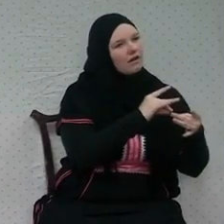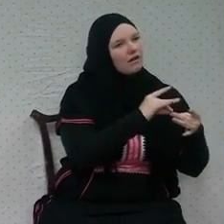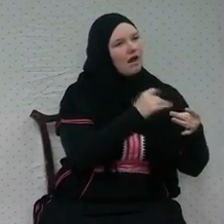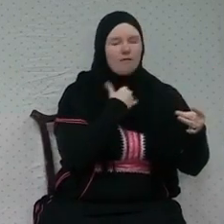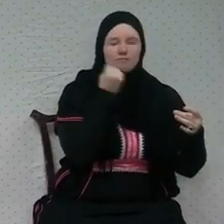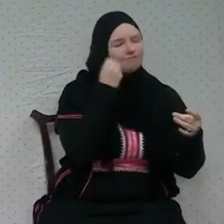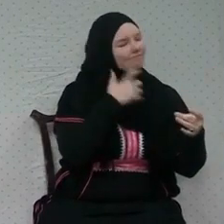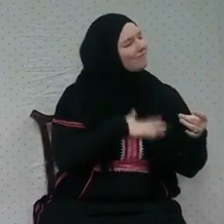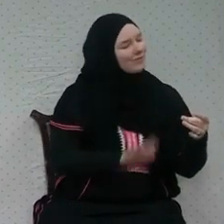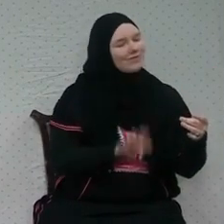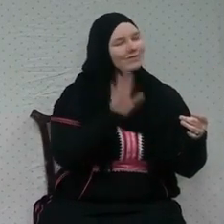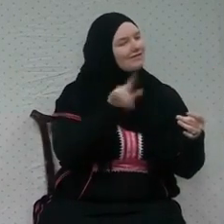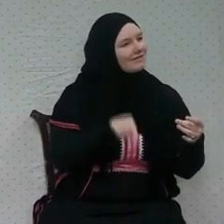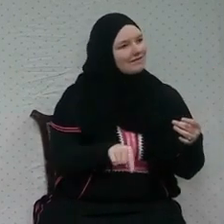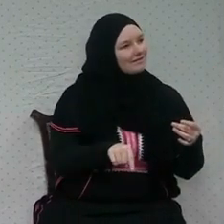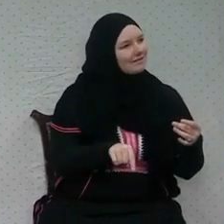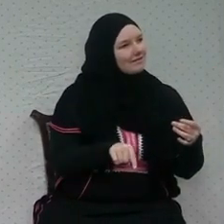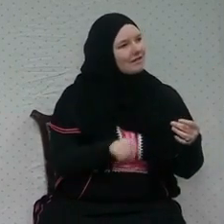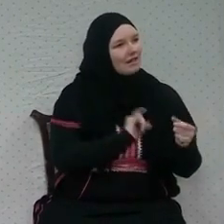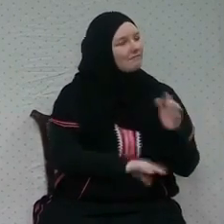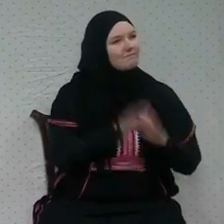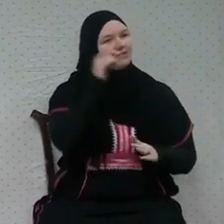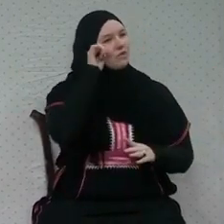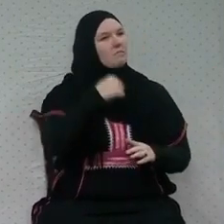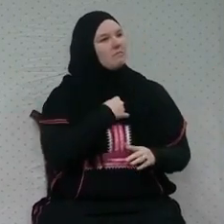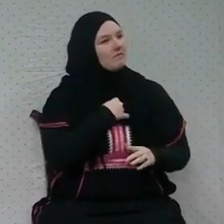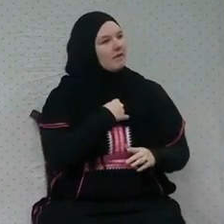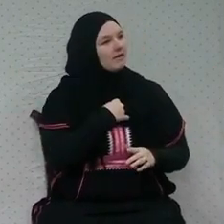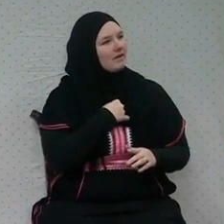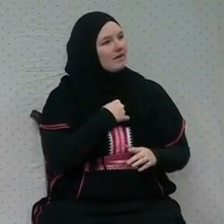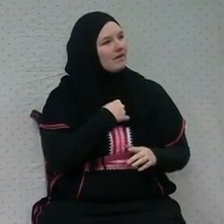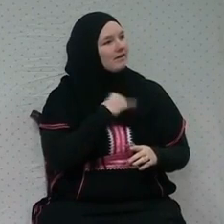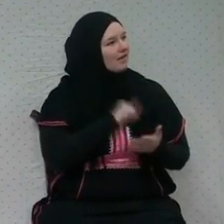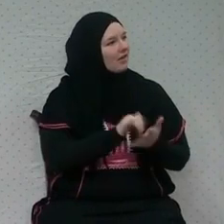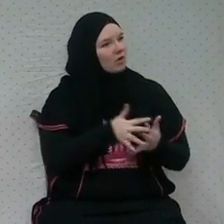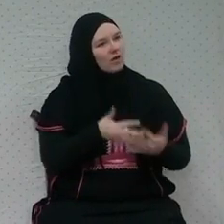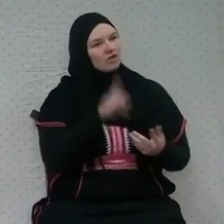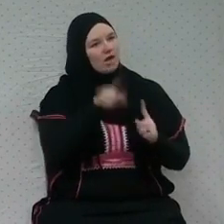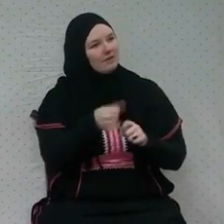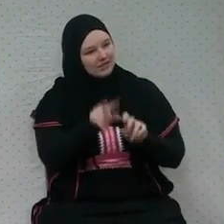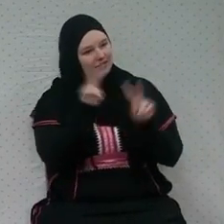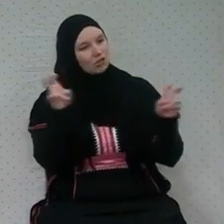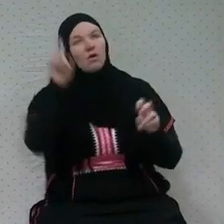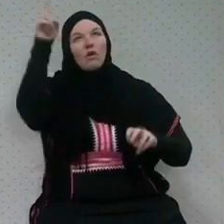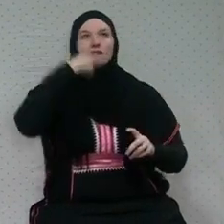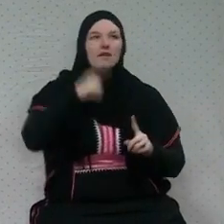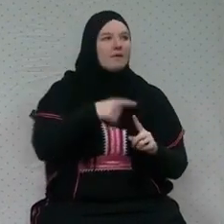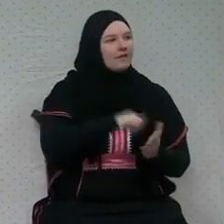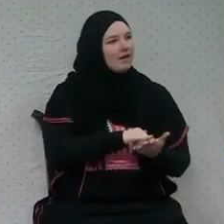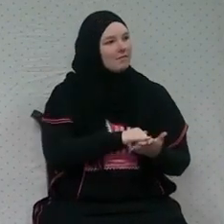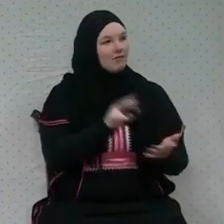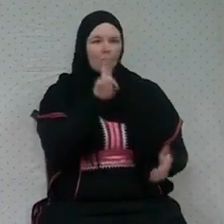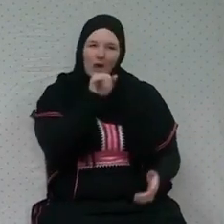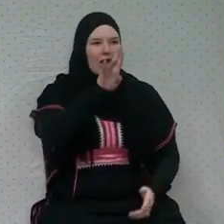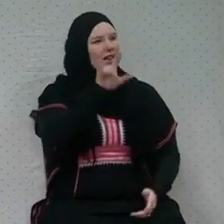this. It's kind of like a discovery for me that the Quran is talking about this issue, and this is what Allah is saying. This is what we need to